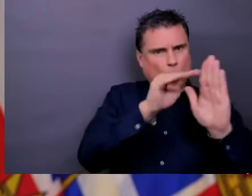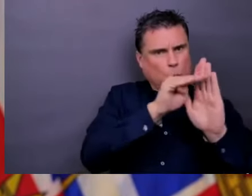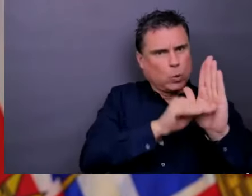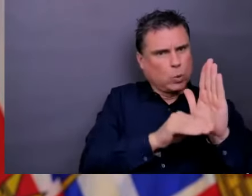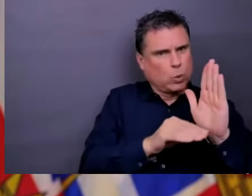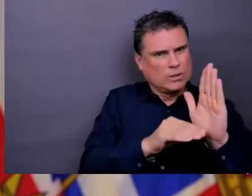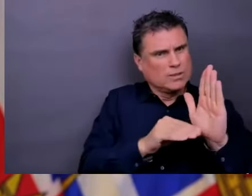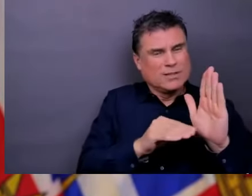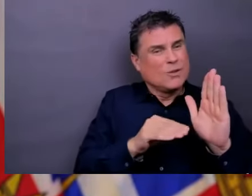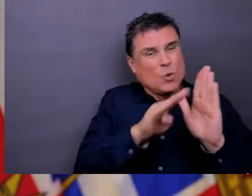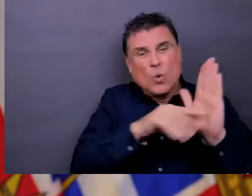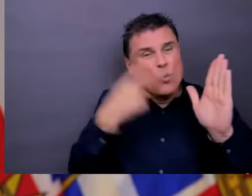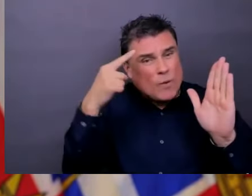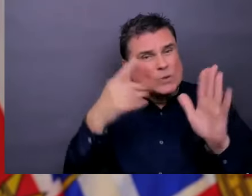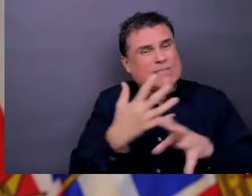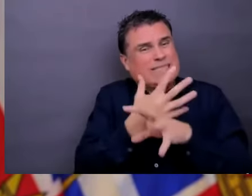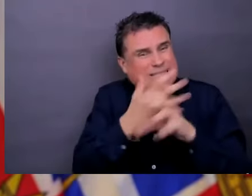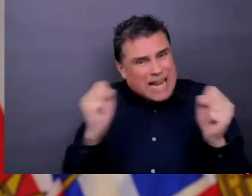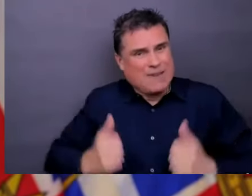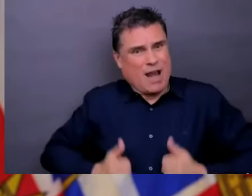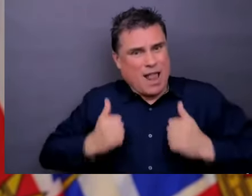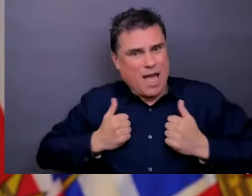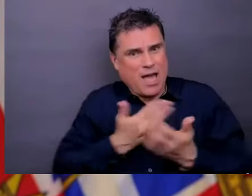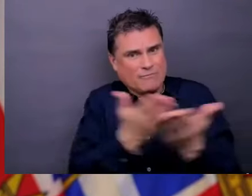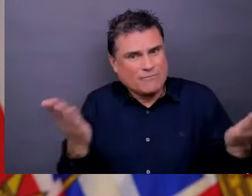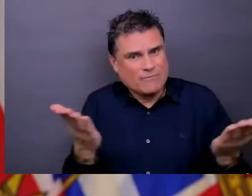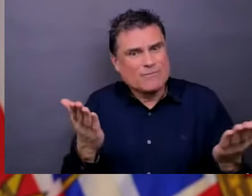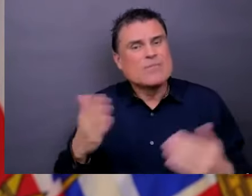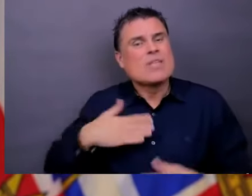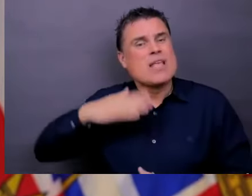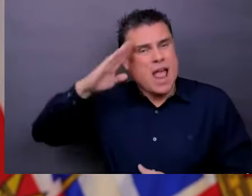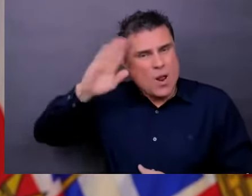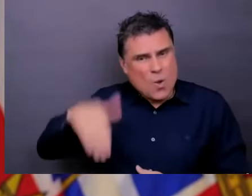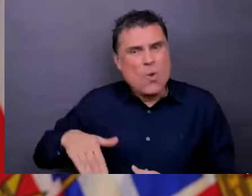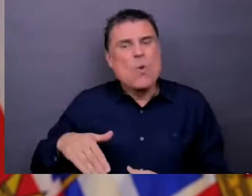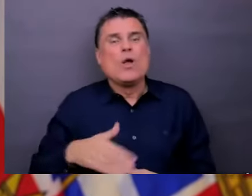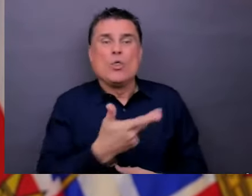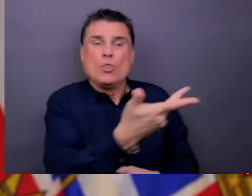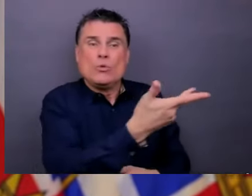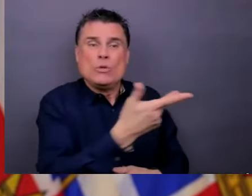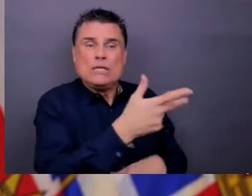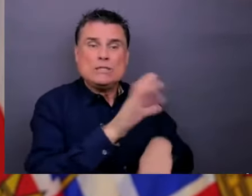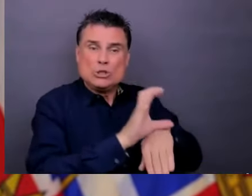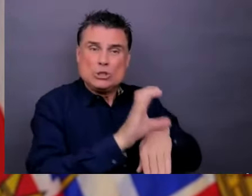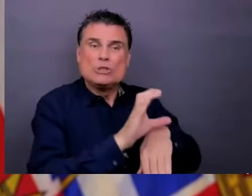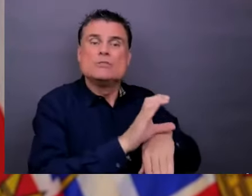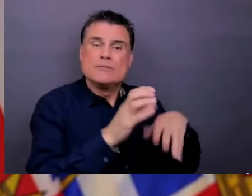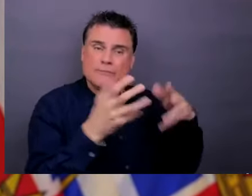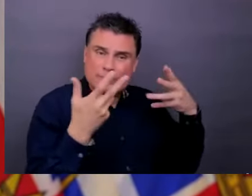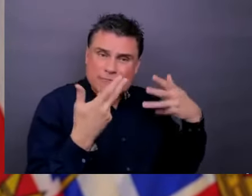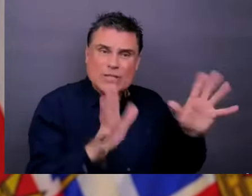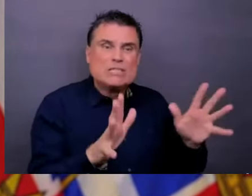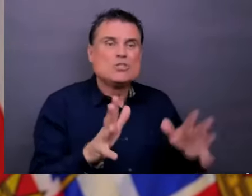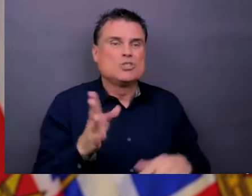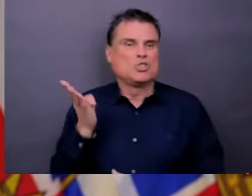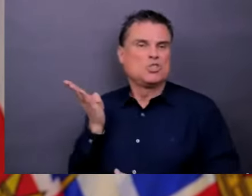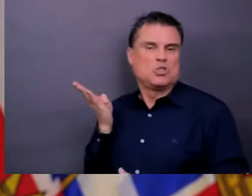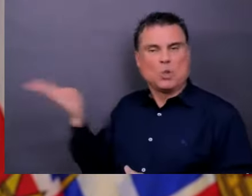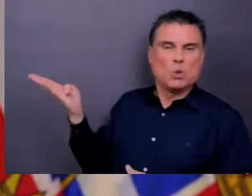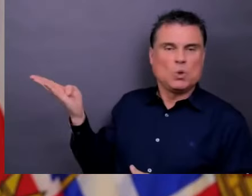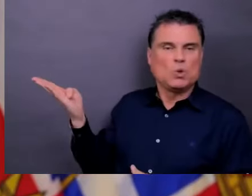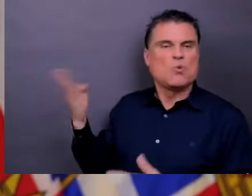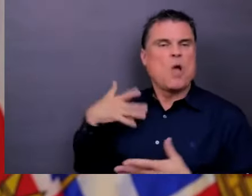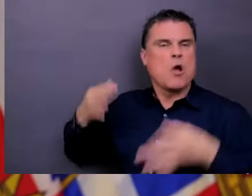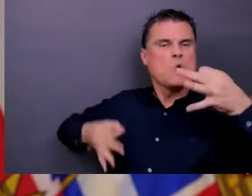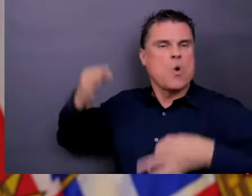for the reasons that we've put them in place based on the science and the evidence when I believe there is risk of transmission and